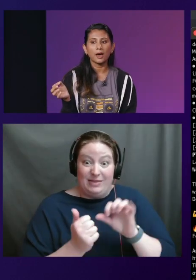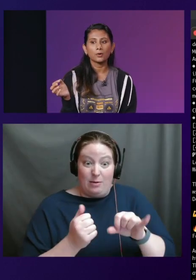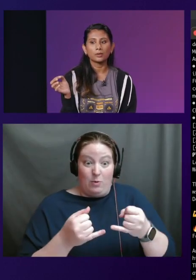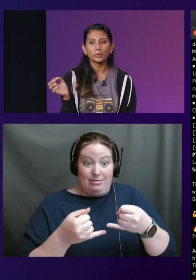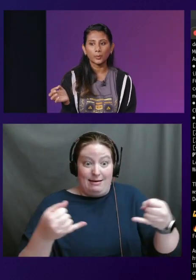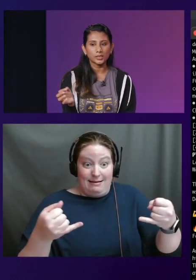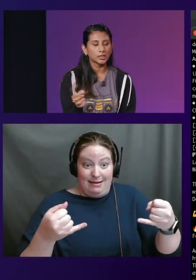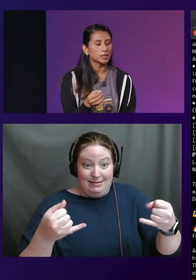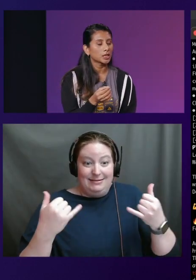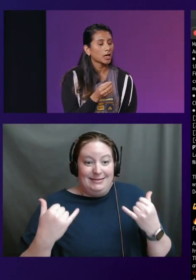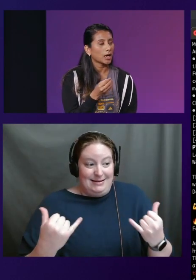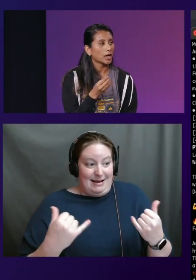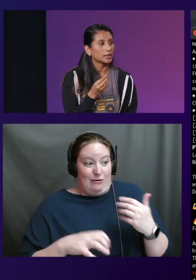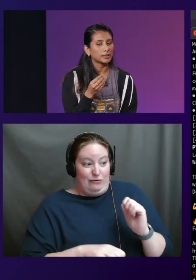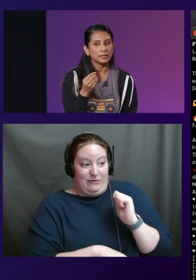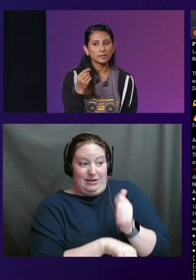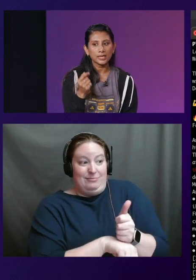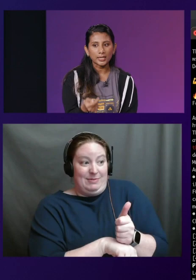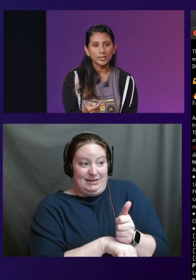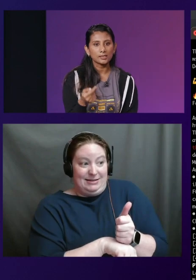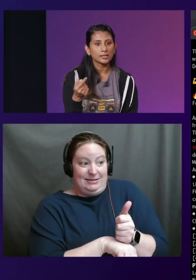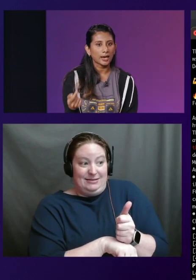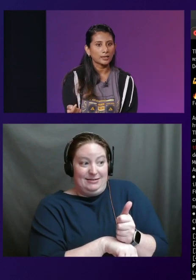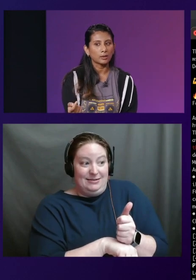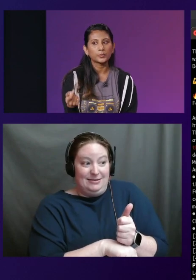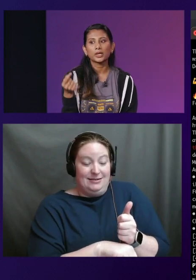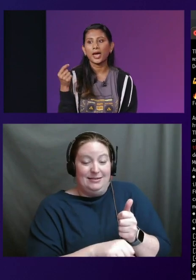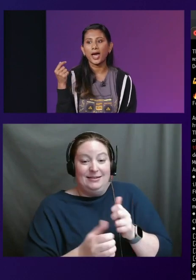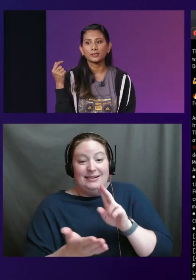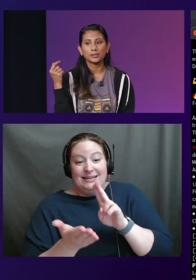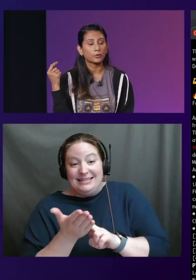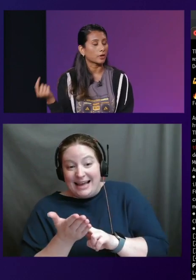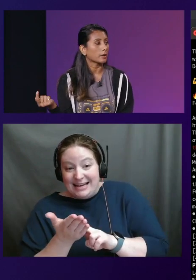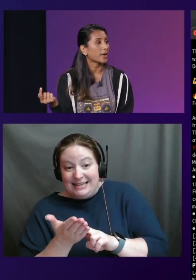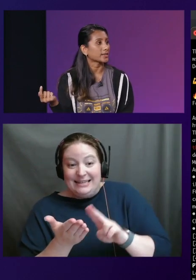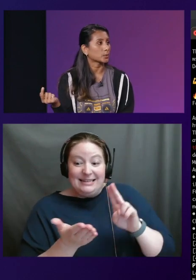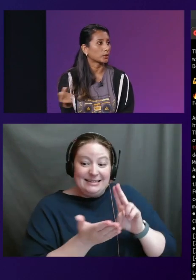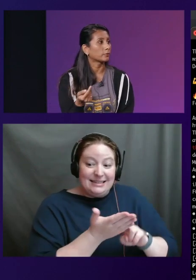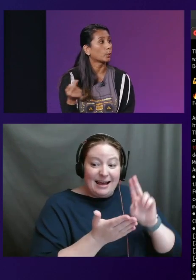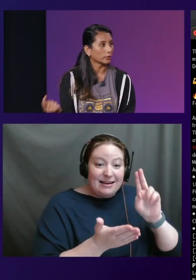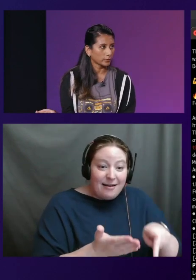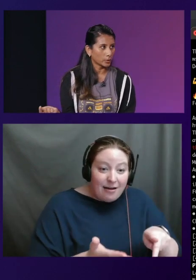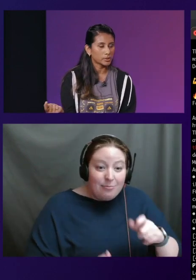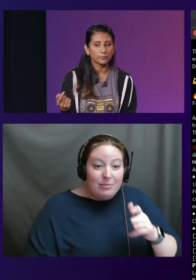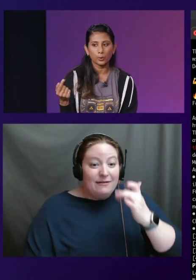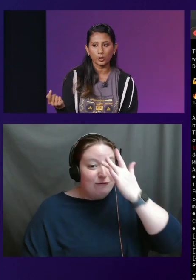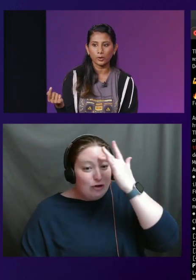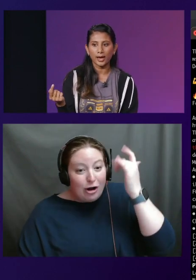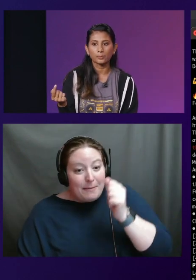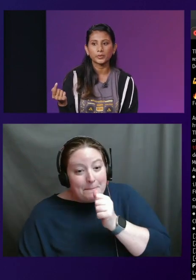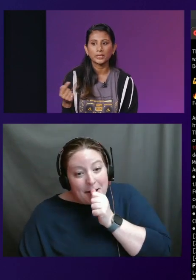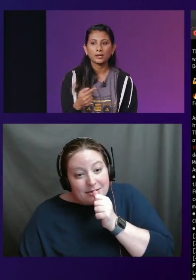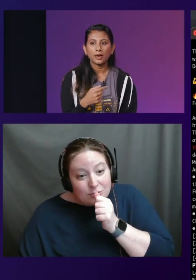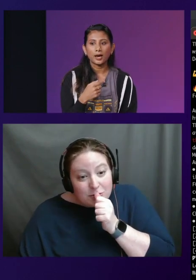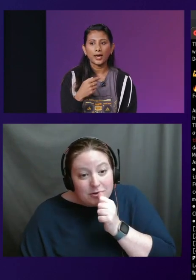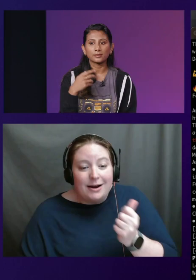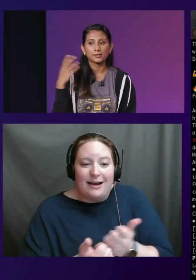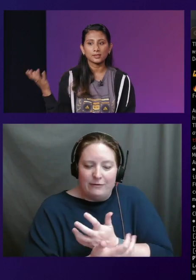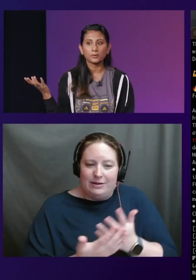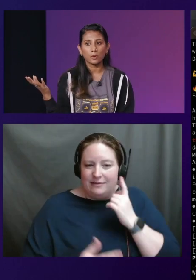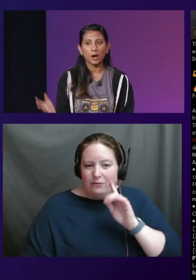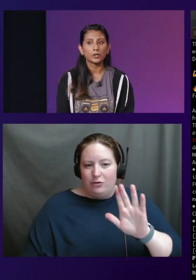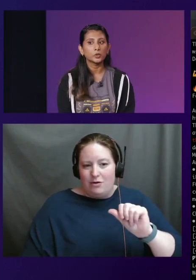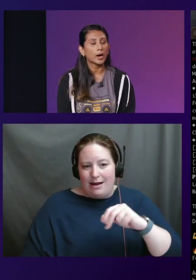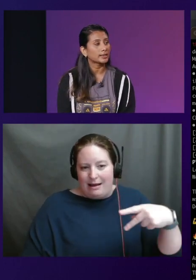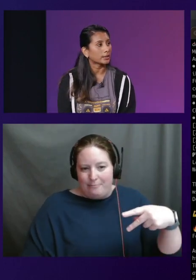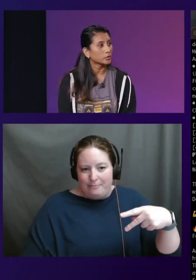have now implemented the sign in, sign up, and forgot password workflows for your app. And this